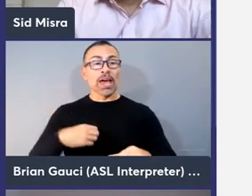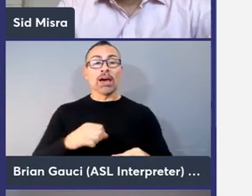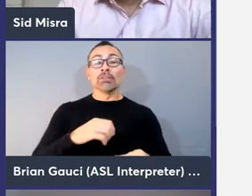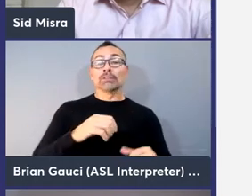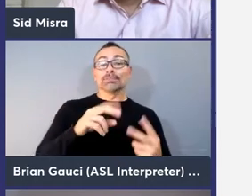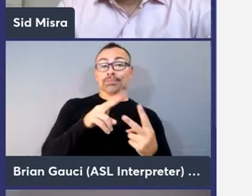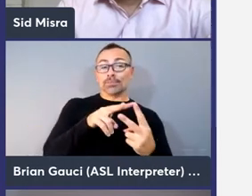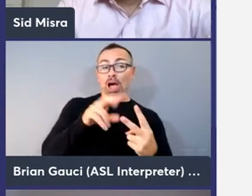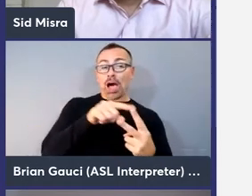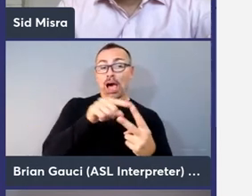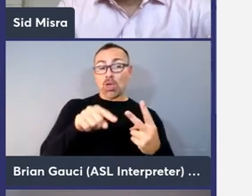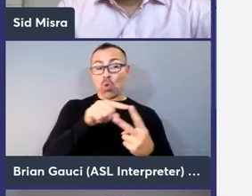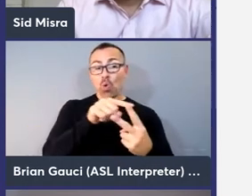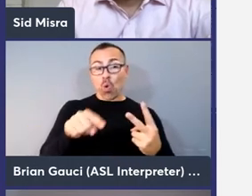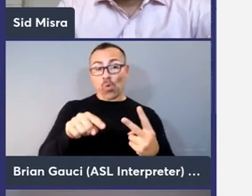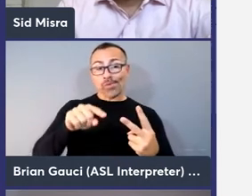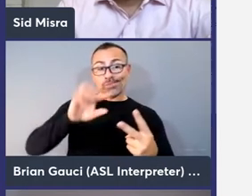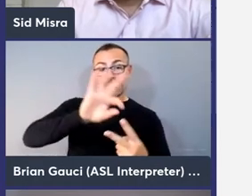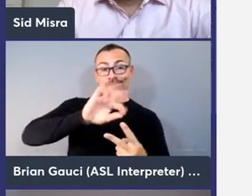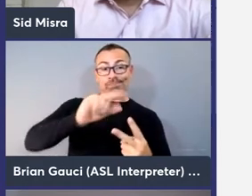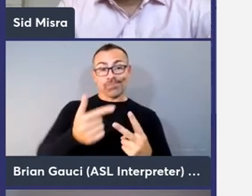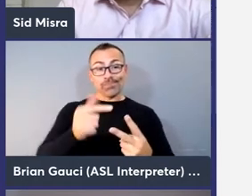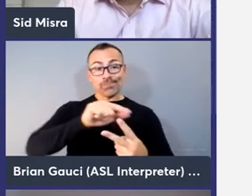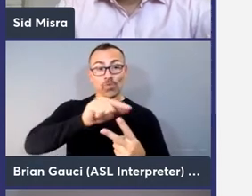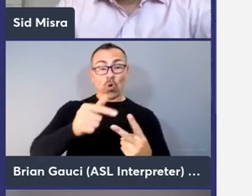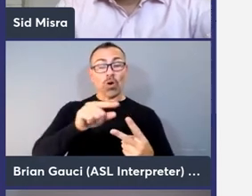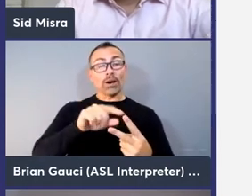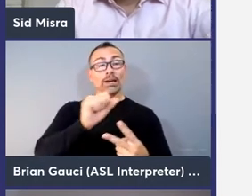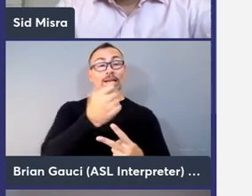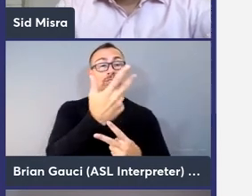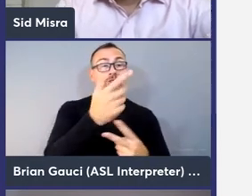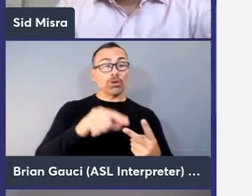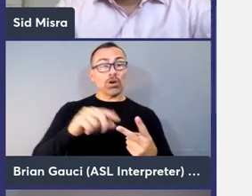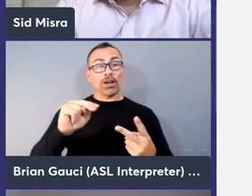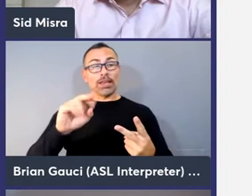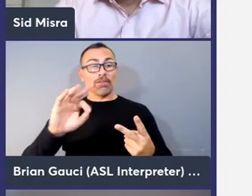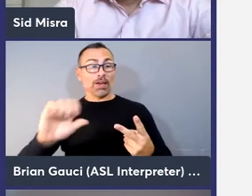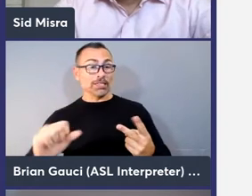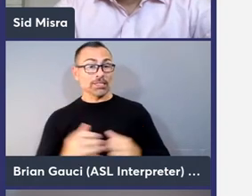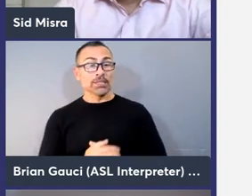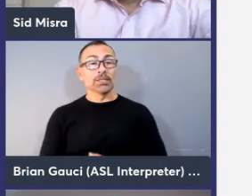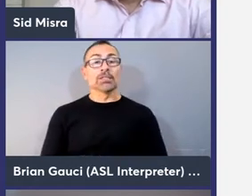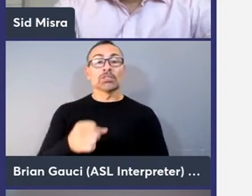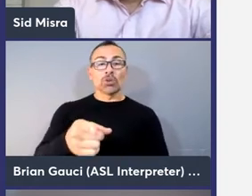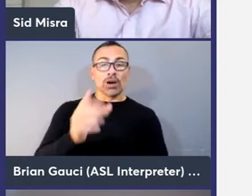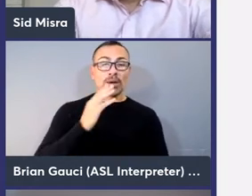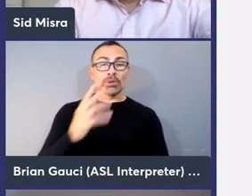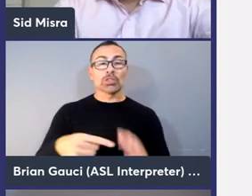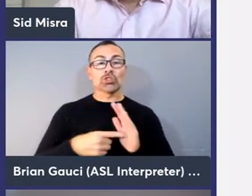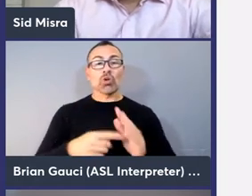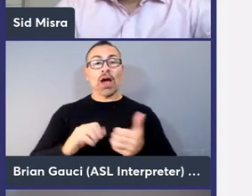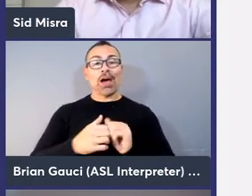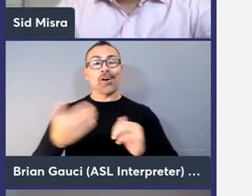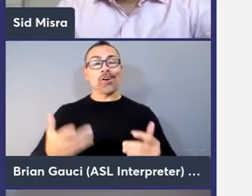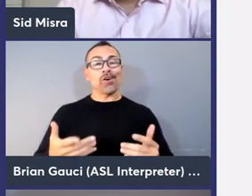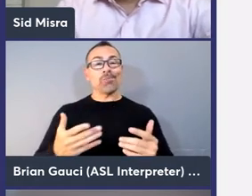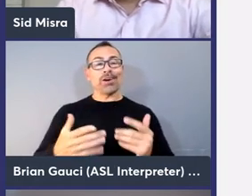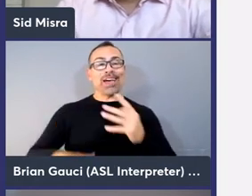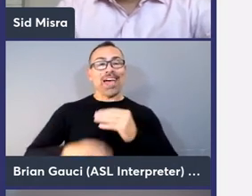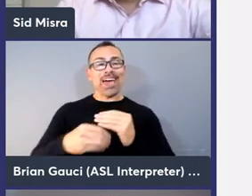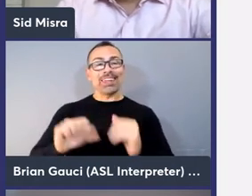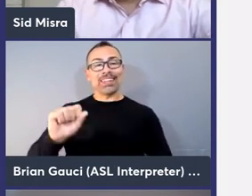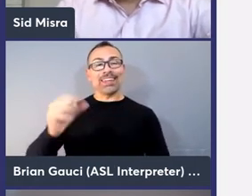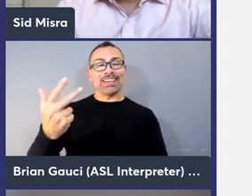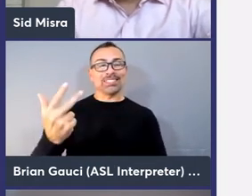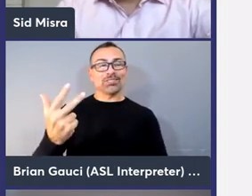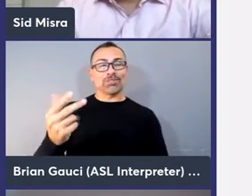link S3 buckets or prefixes to the cache by supplying an S3 bucket name here. And protocols are important for our